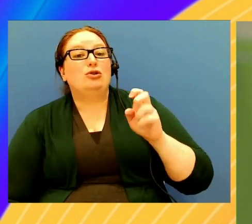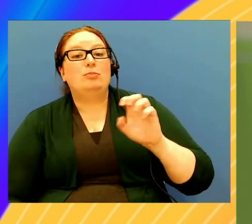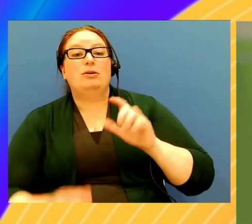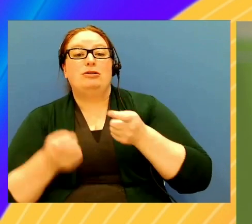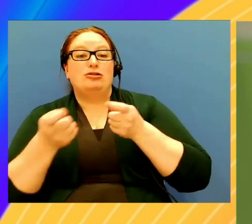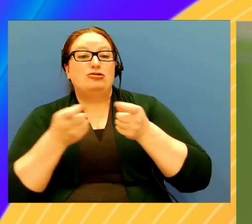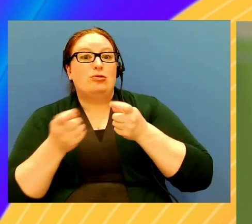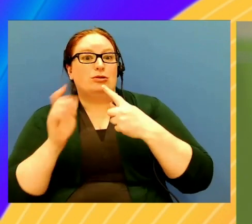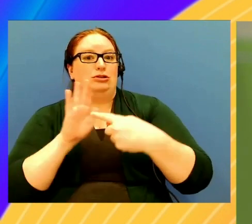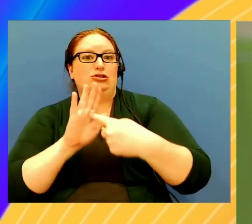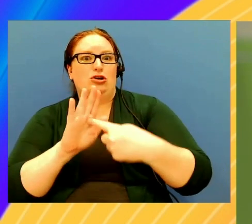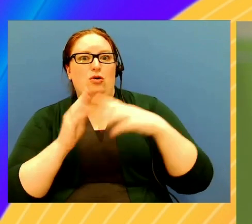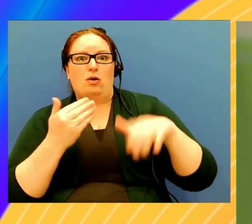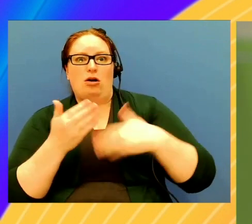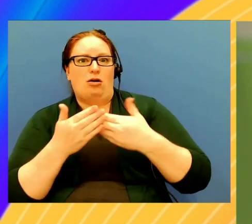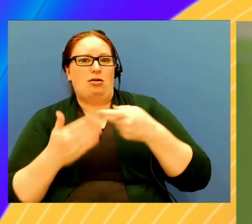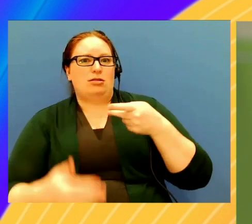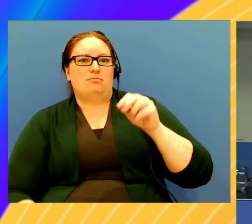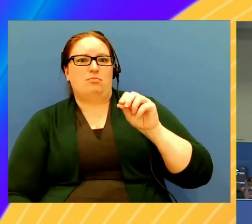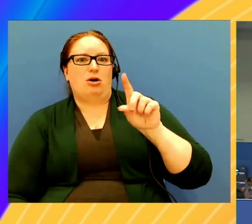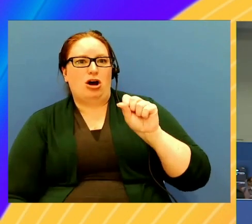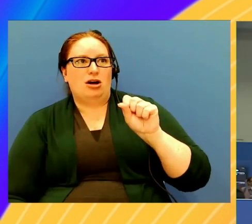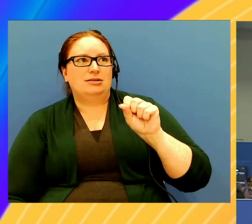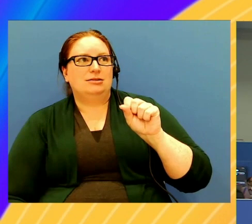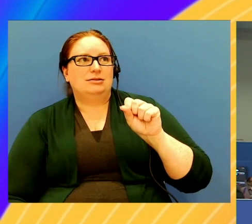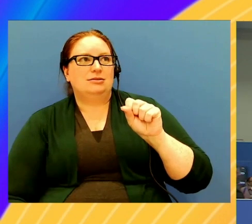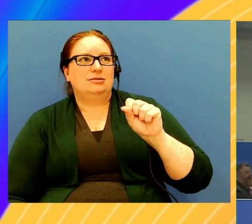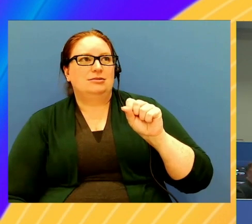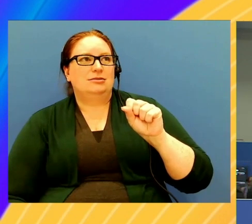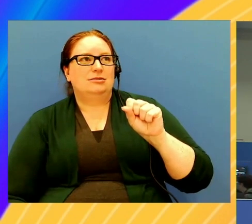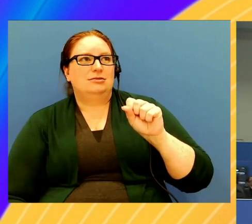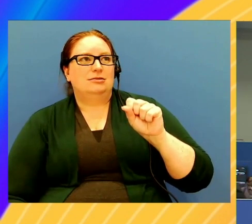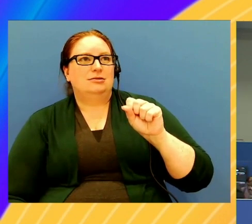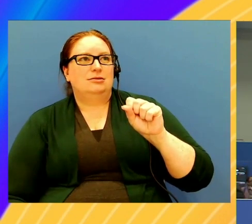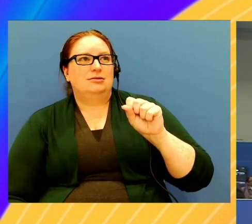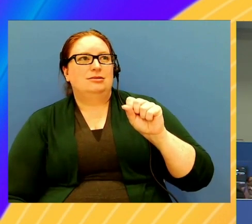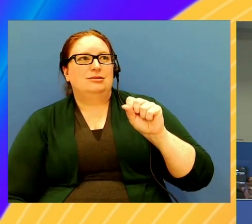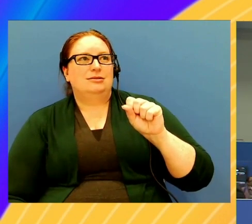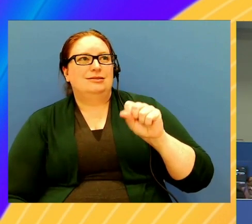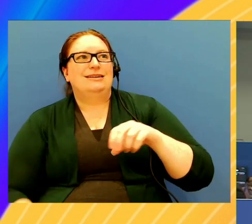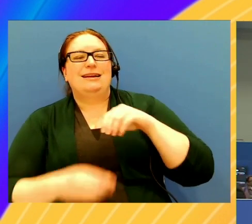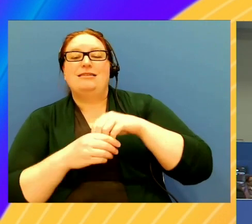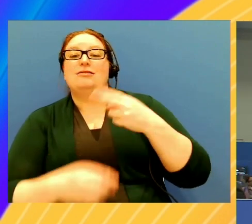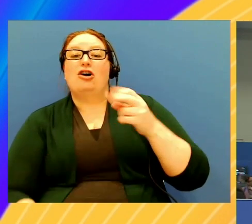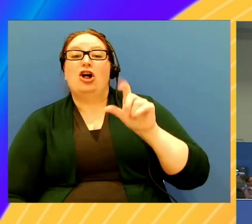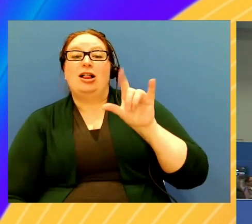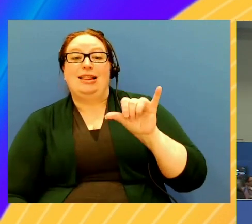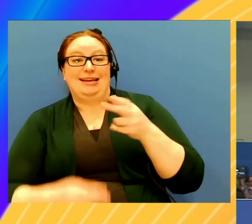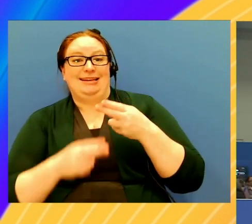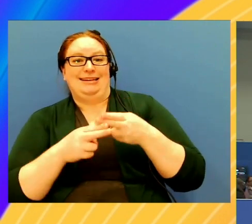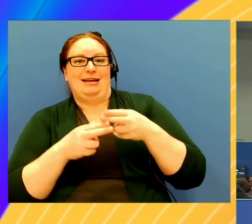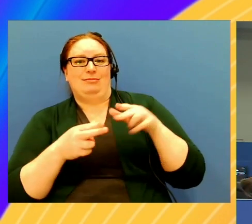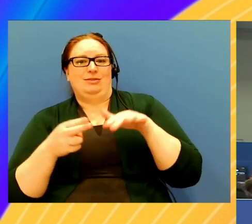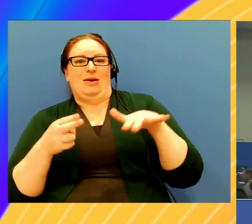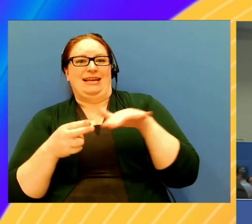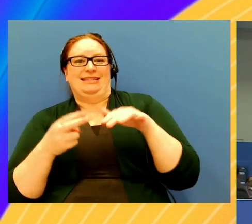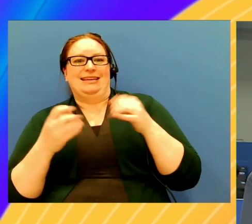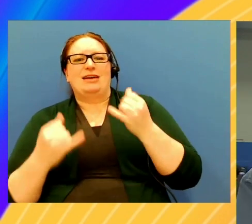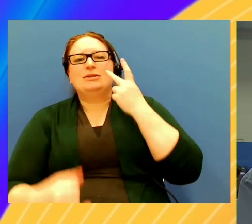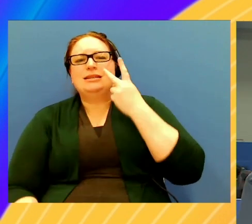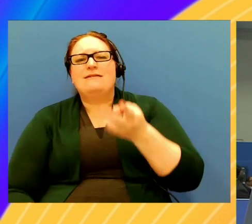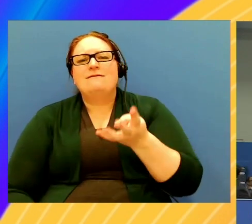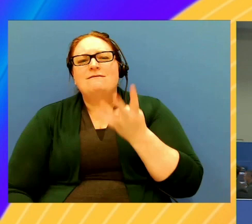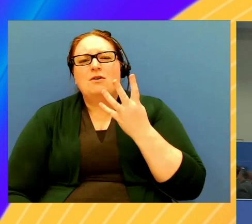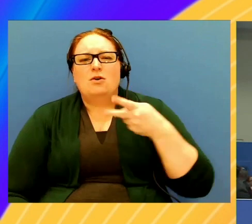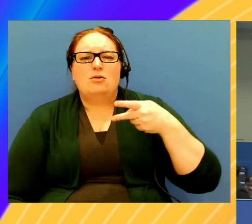pods in the Holly namespace. Yeah, Holly namespace, and we see the 4 pods there. So, sorry, I just